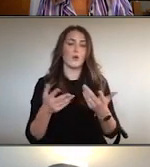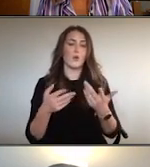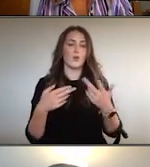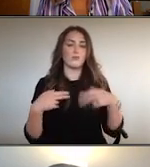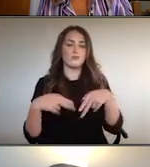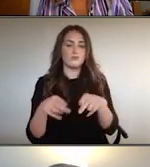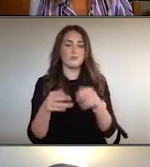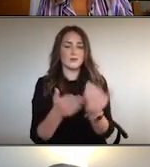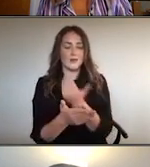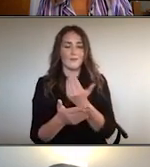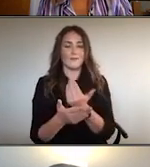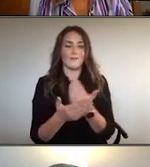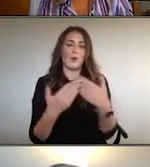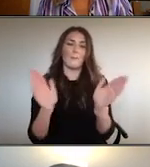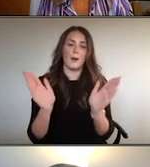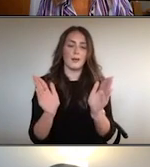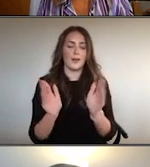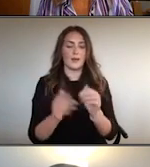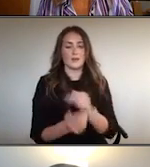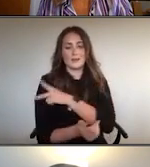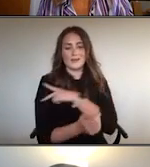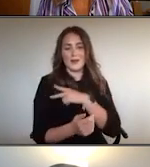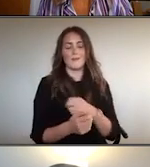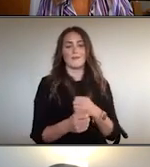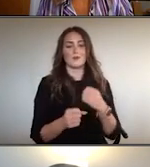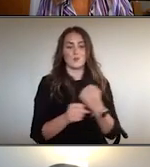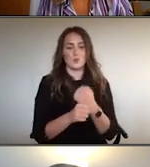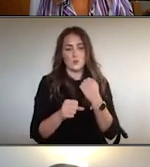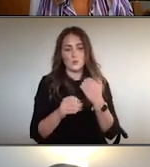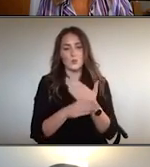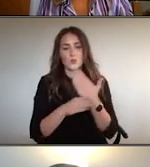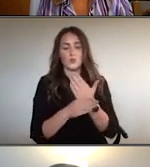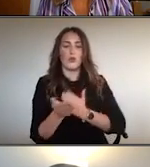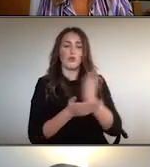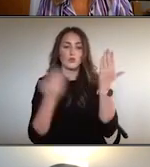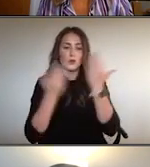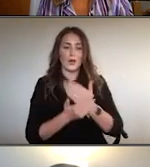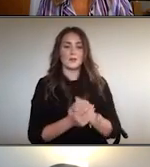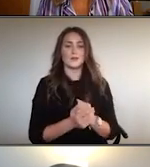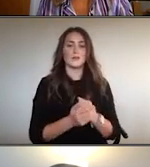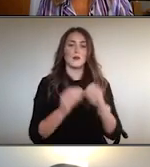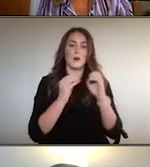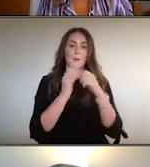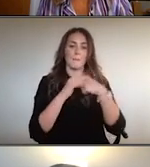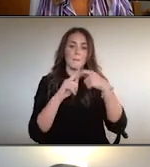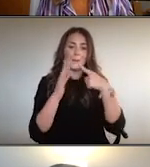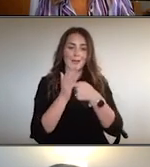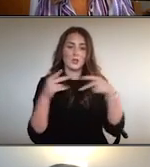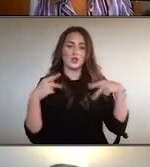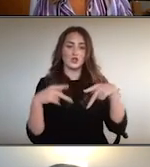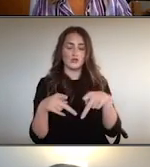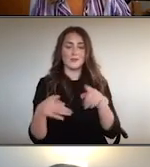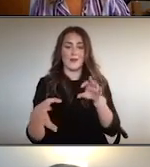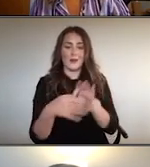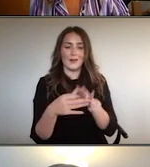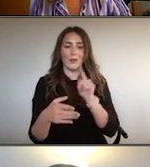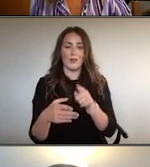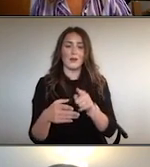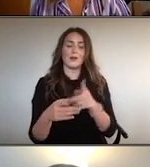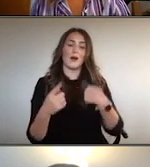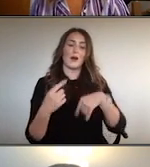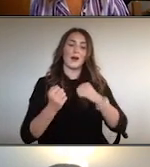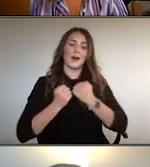public and staff to work at night. Around Baker Street in particular, our proposed weekend and